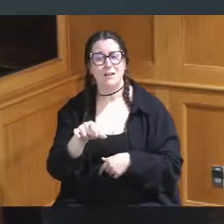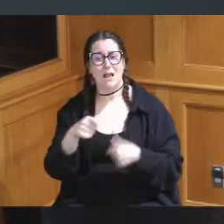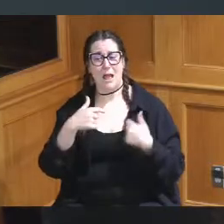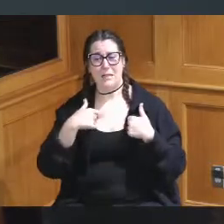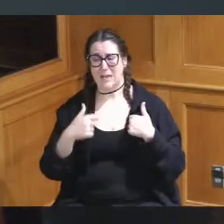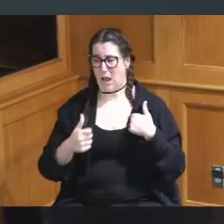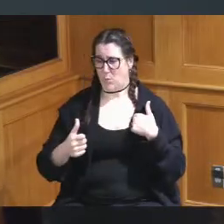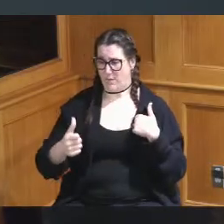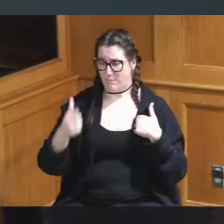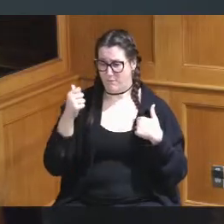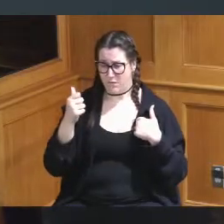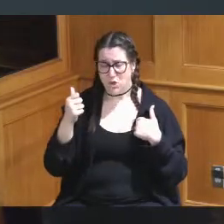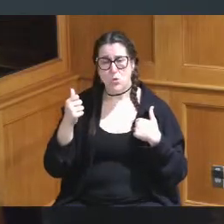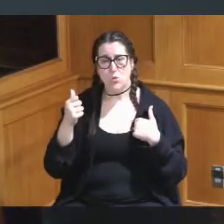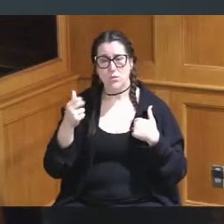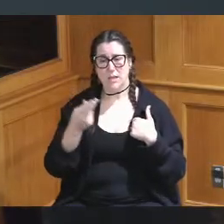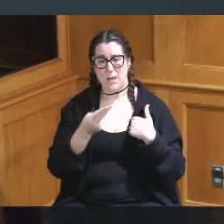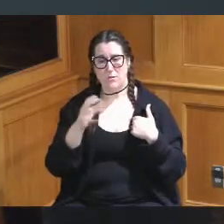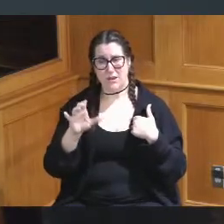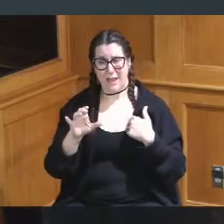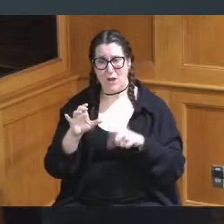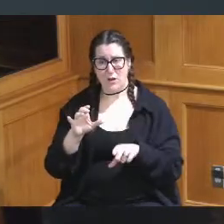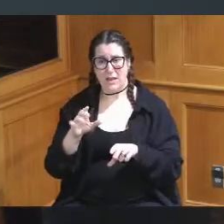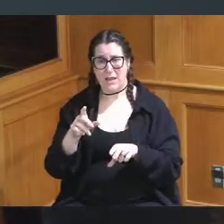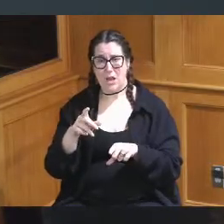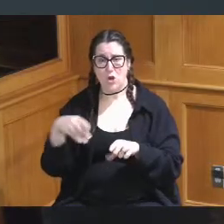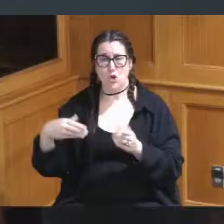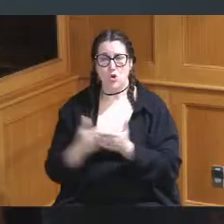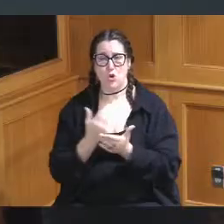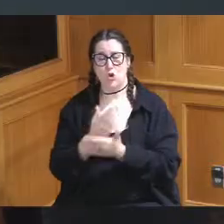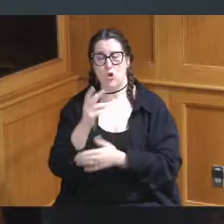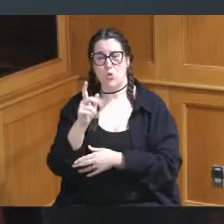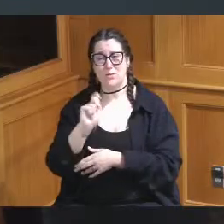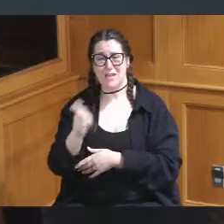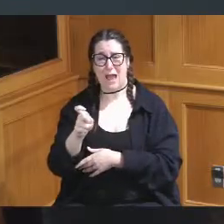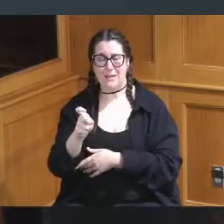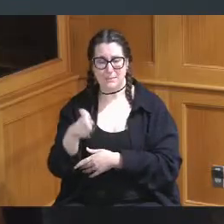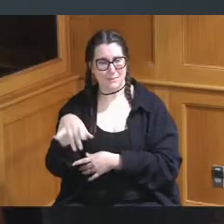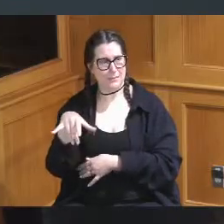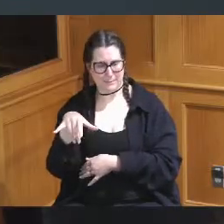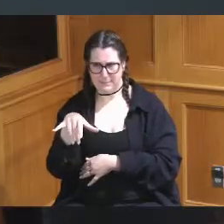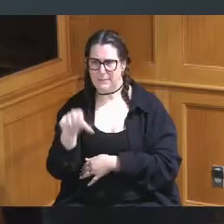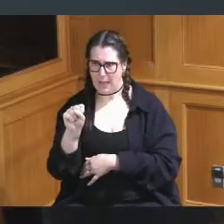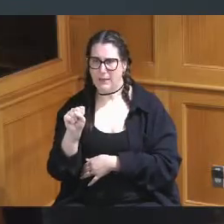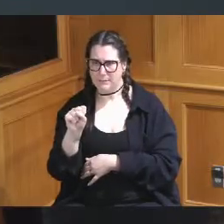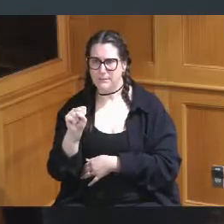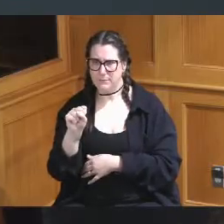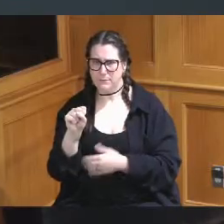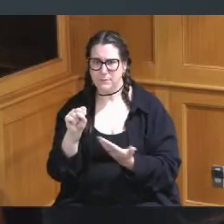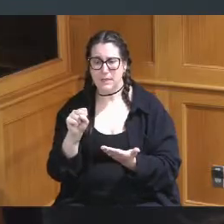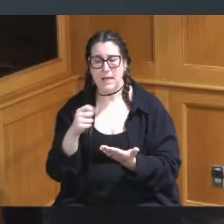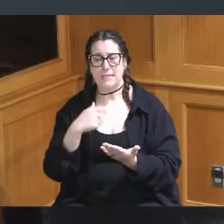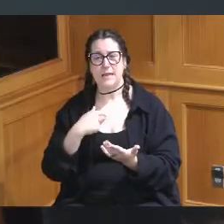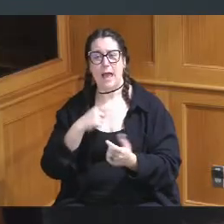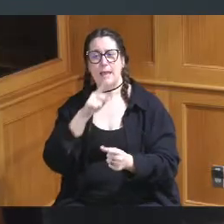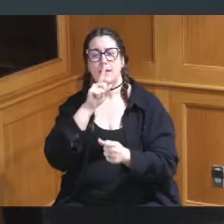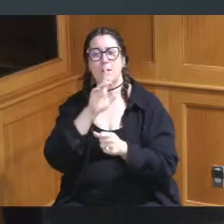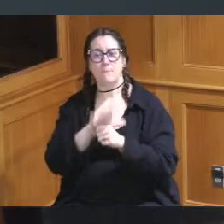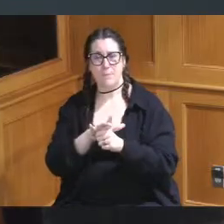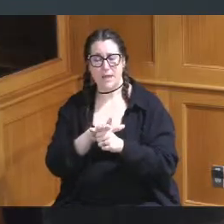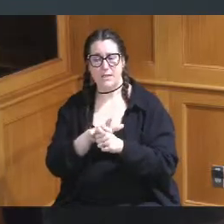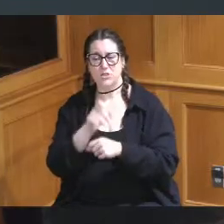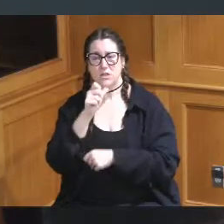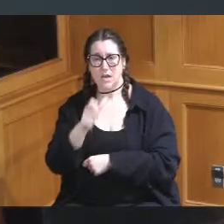refuse to have Hamilton County residents pay any new taxes? Yes. Did I commit to not taking anything out